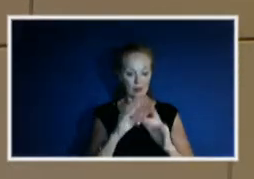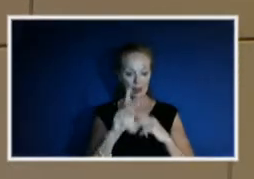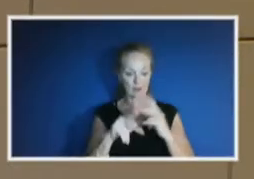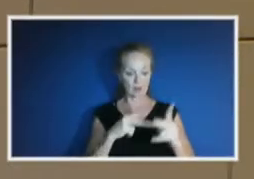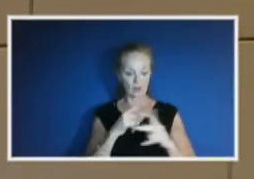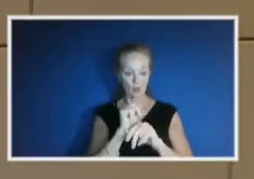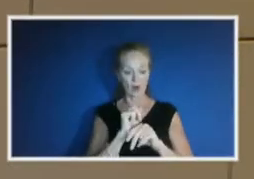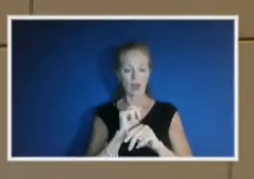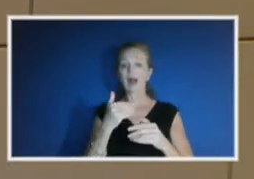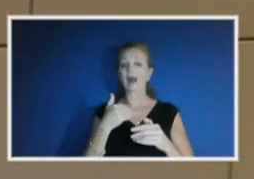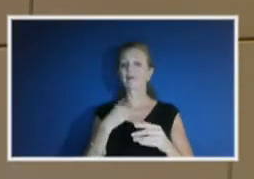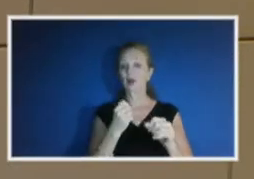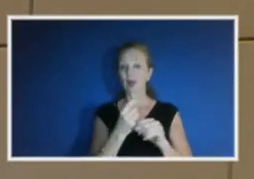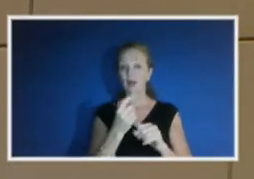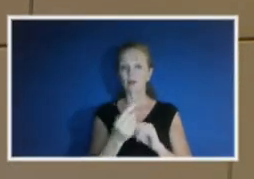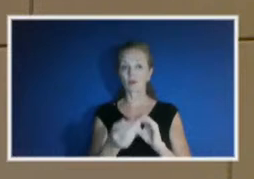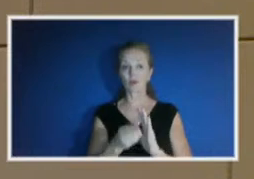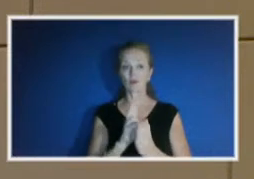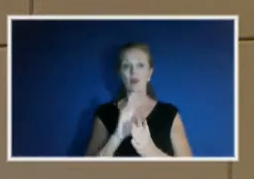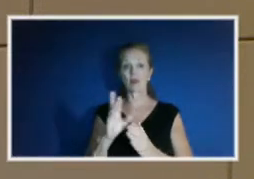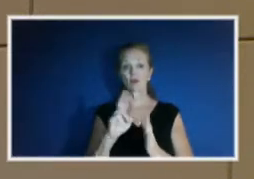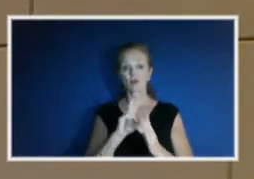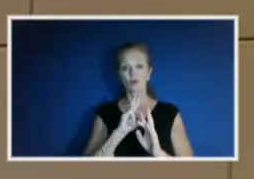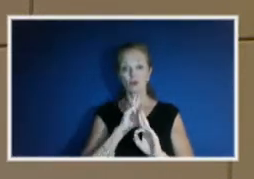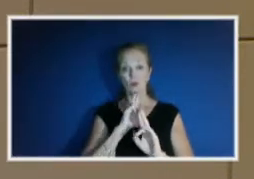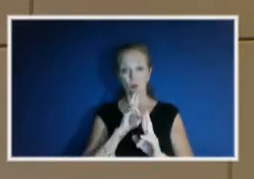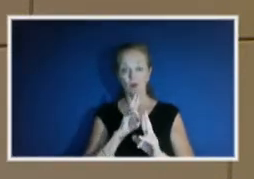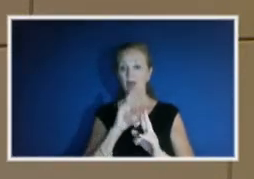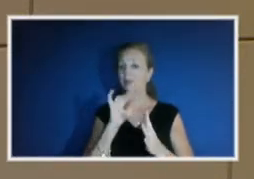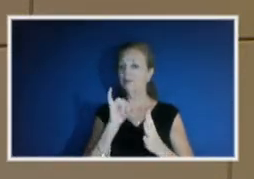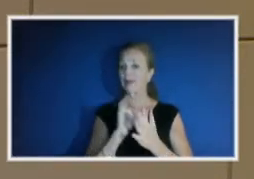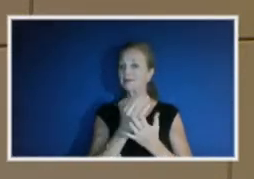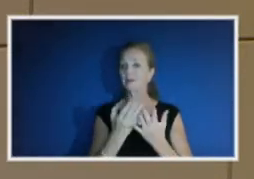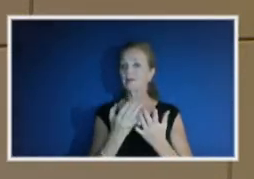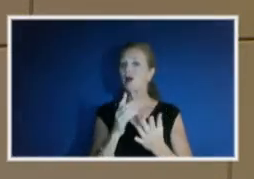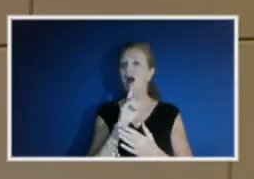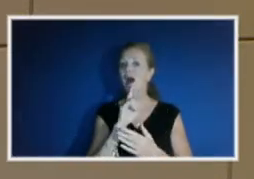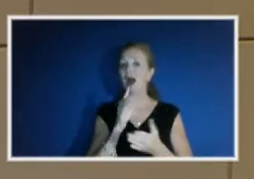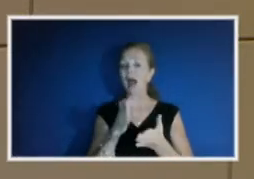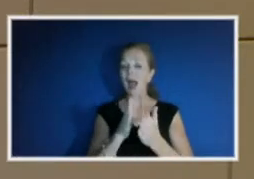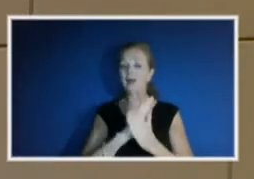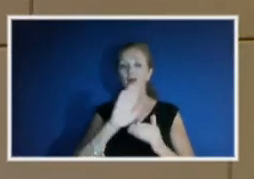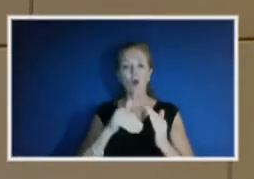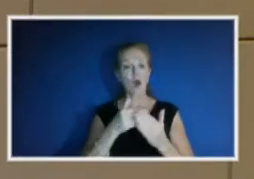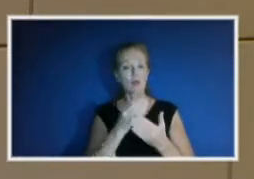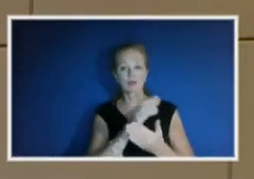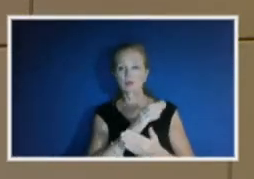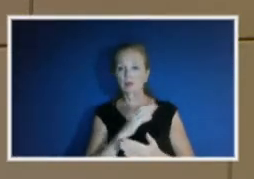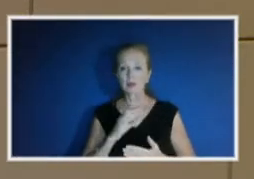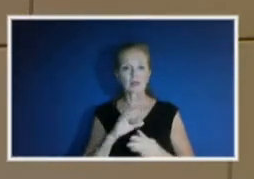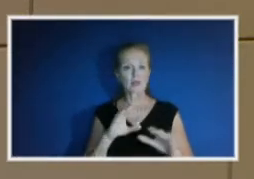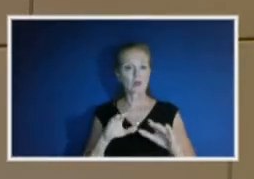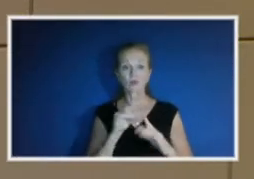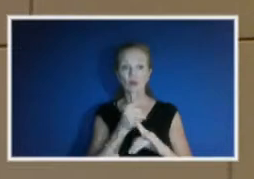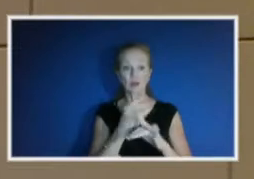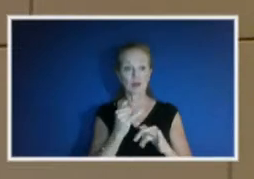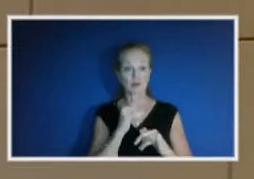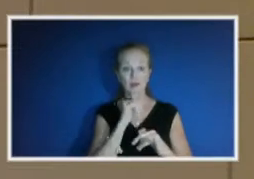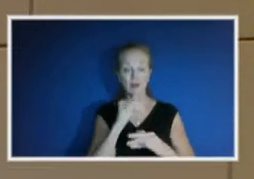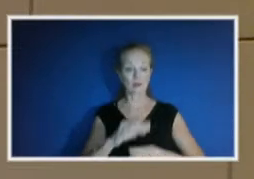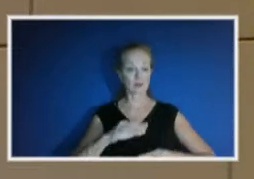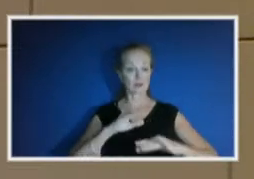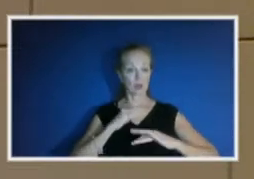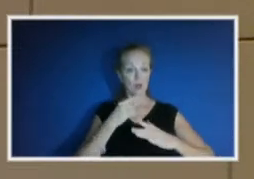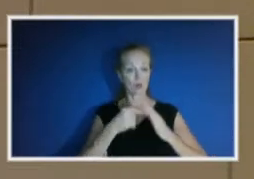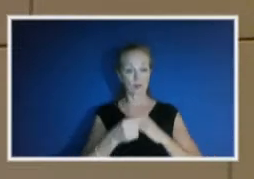your annual review of their report. So that's something that we'll ask every committee to do, because right now I don't think we're fulfilling what you